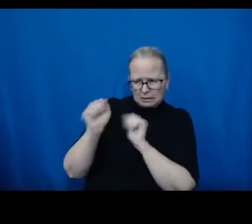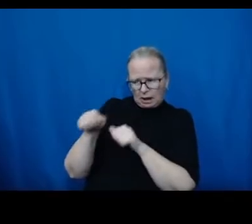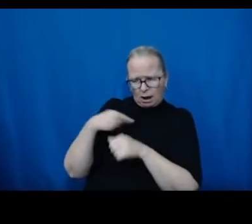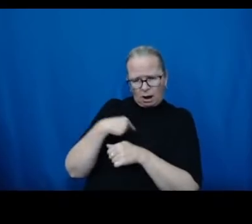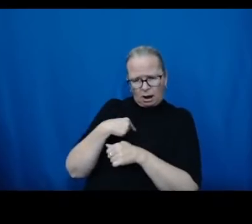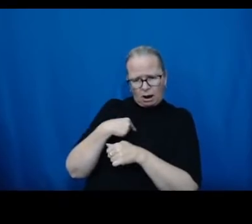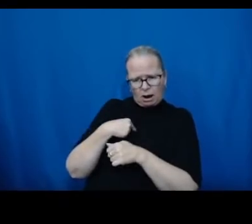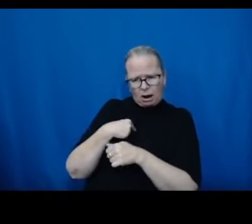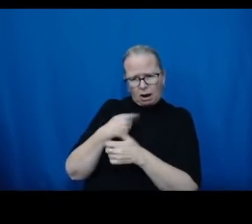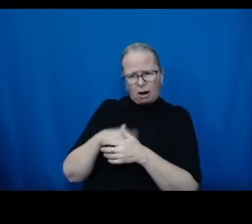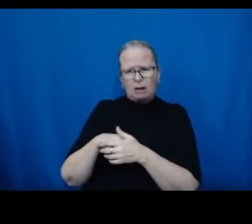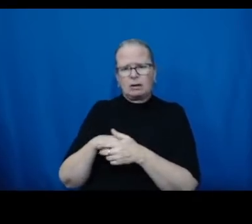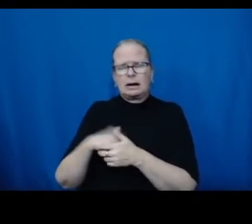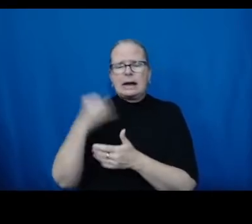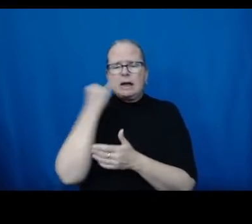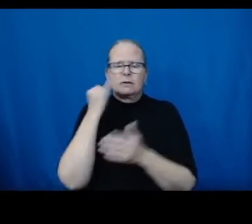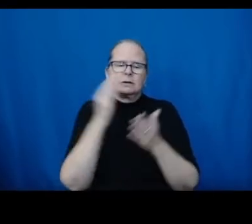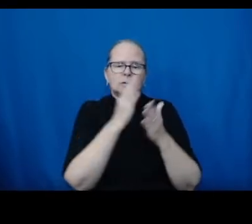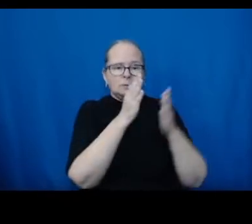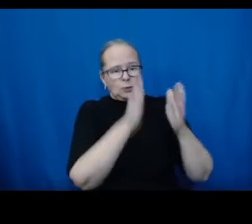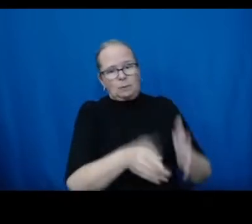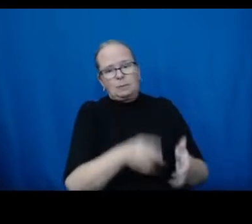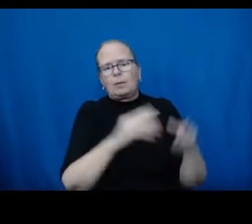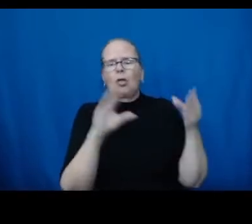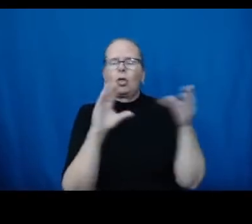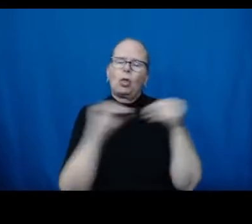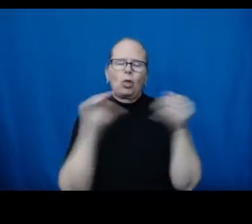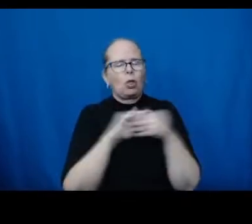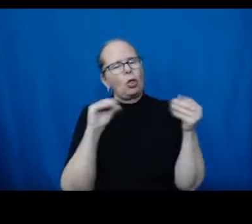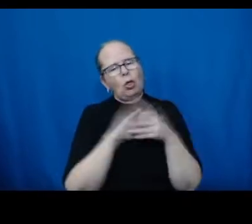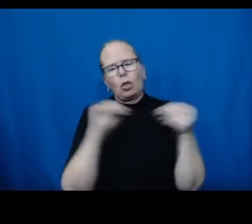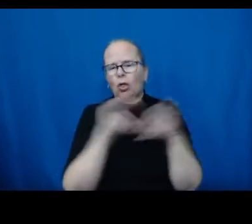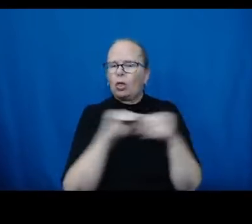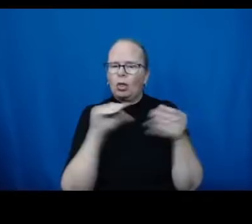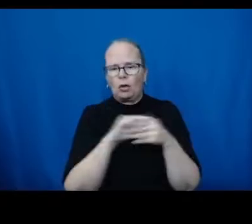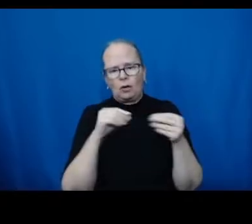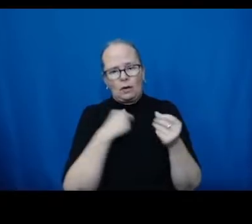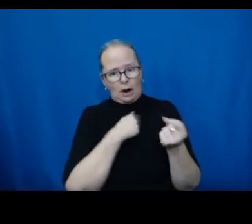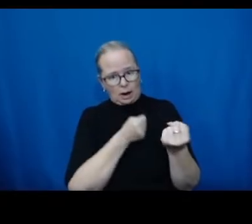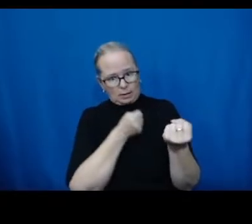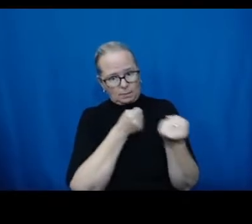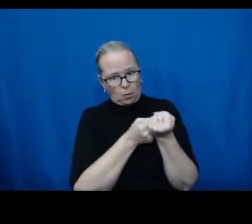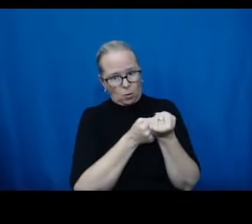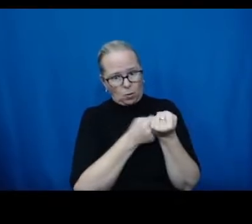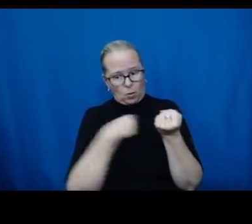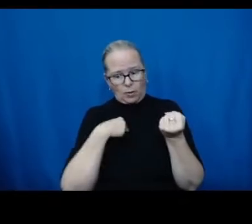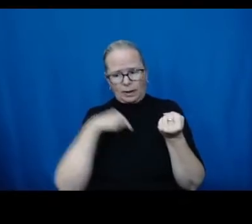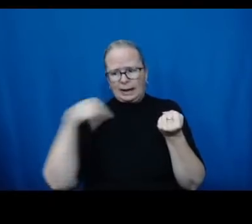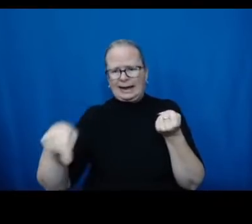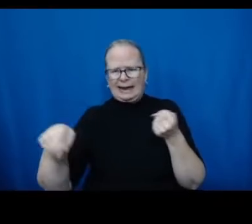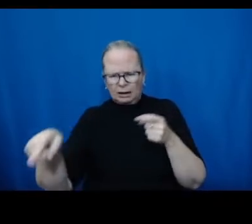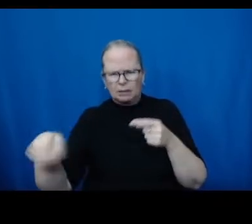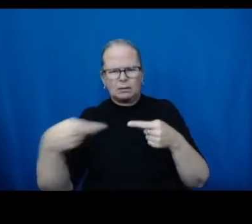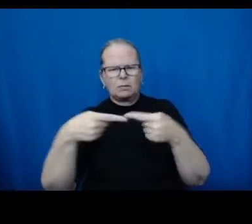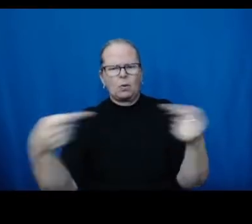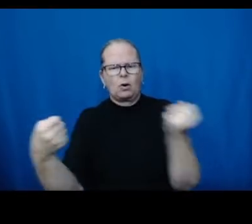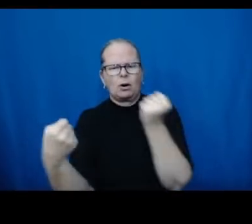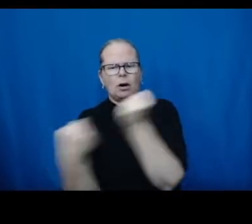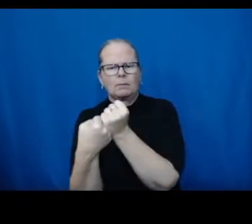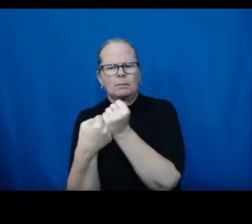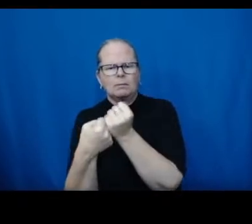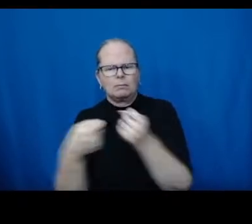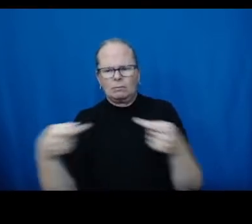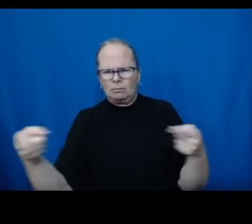am on one side of a non-existent fence on, it's really easy to get defensive. So I was wondering if that was something that,